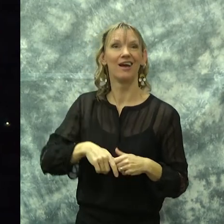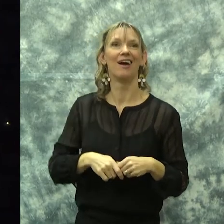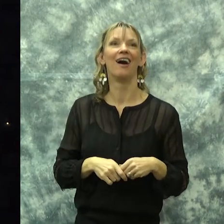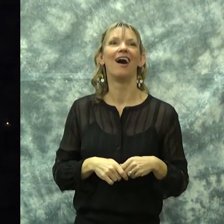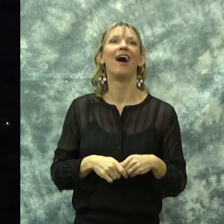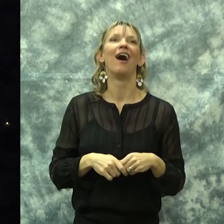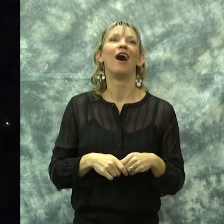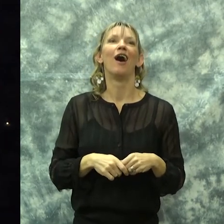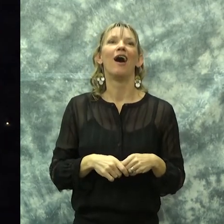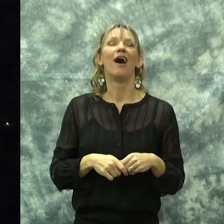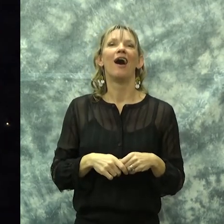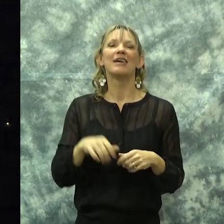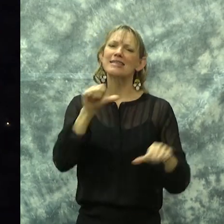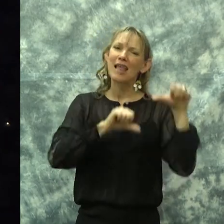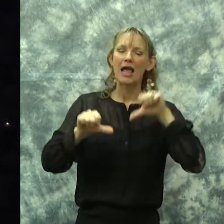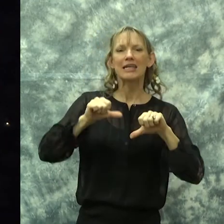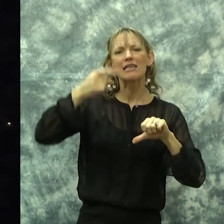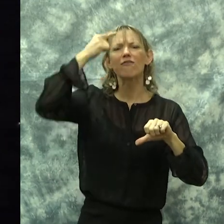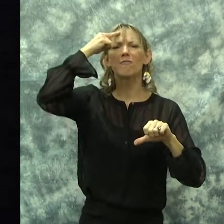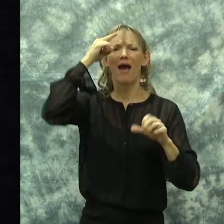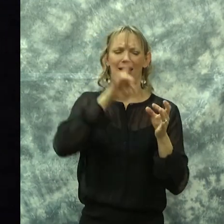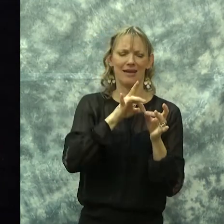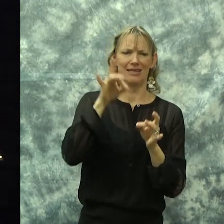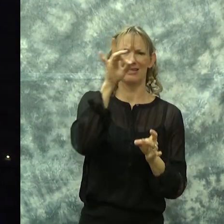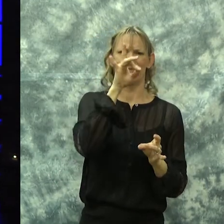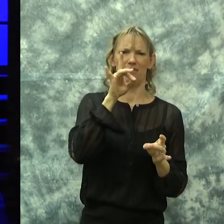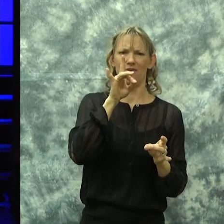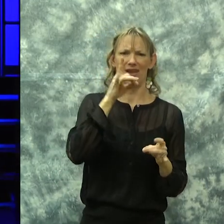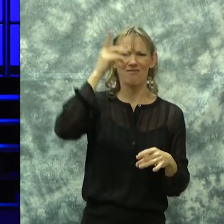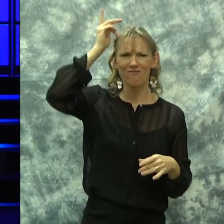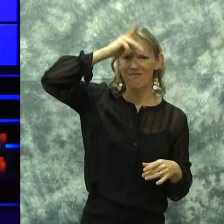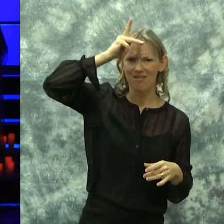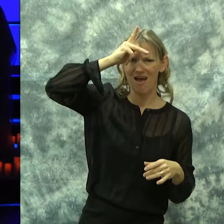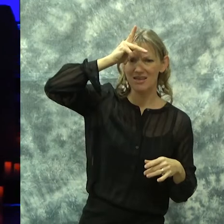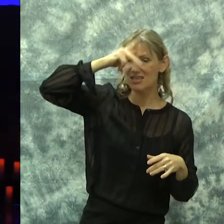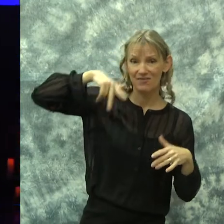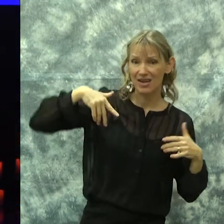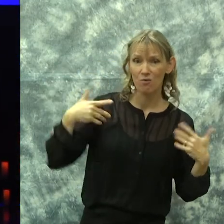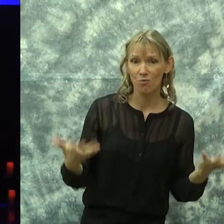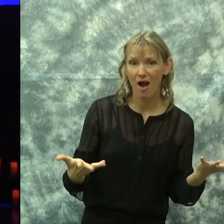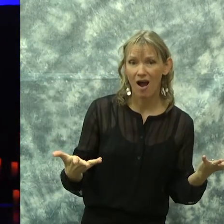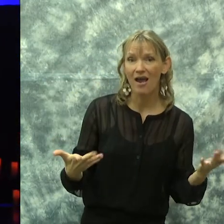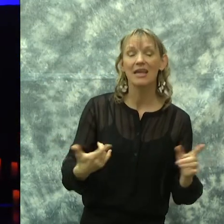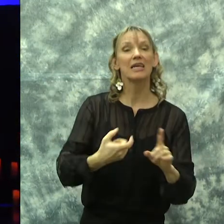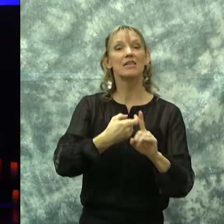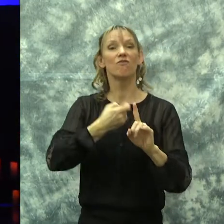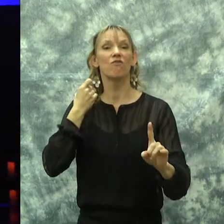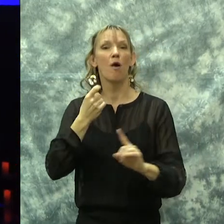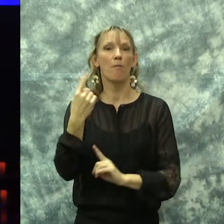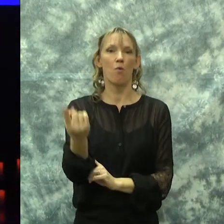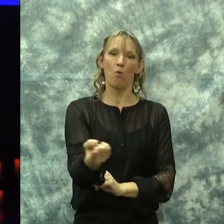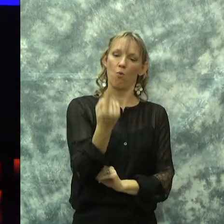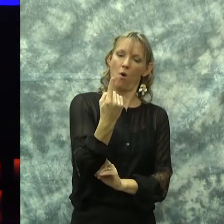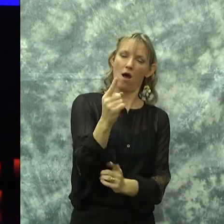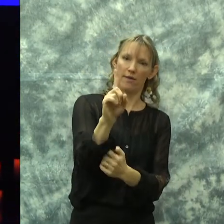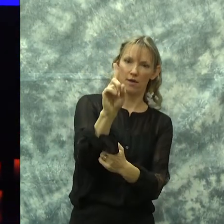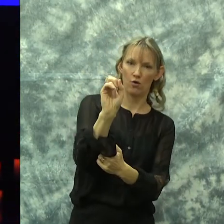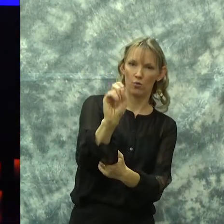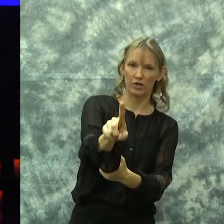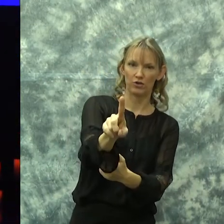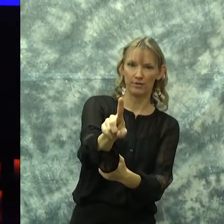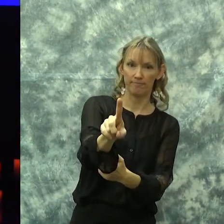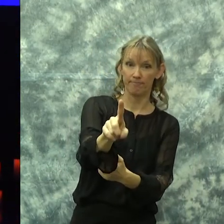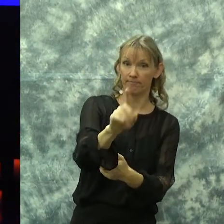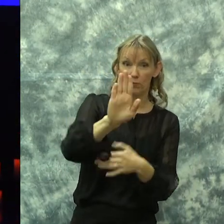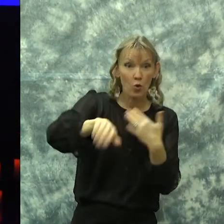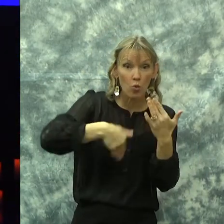And the science of mind and spirit, the whole philosophy, is born out of a single question. The